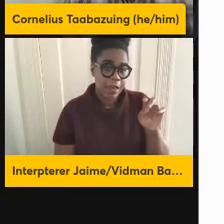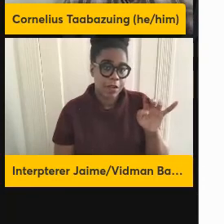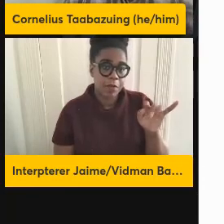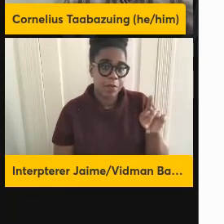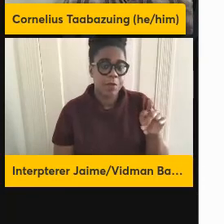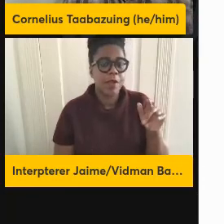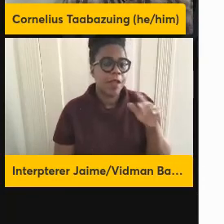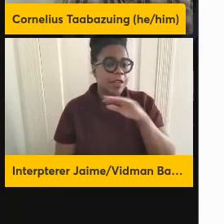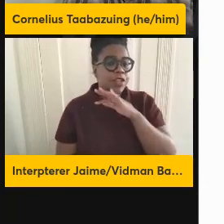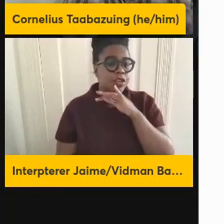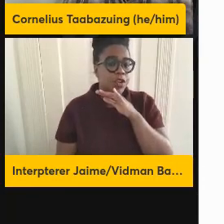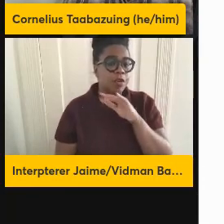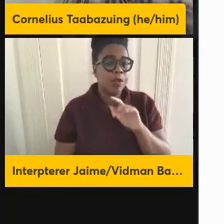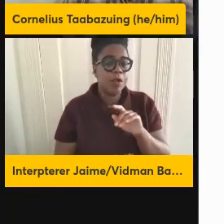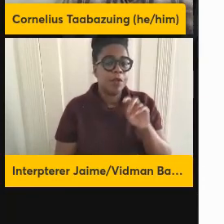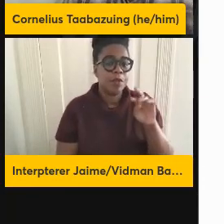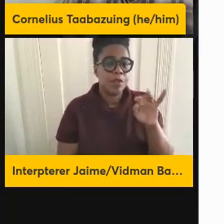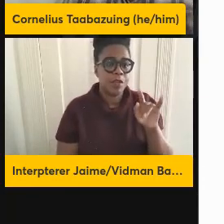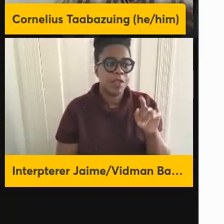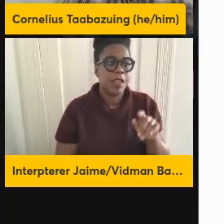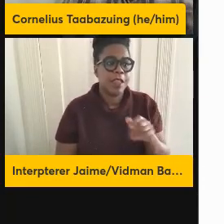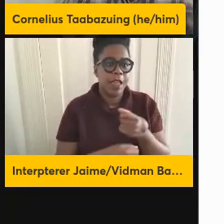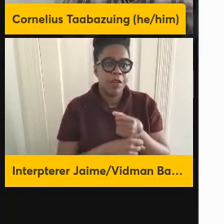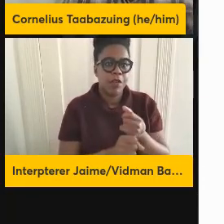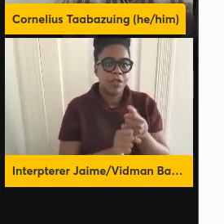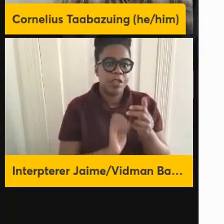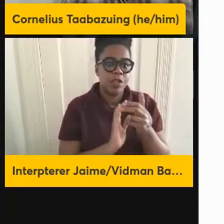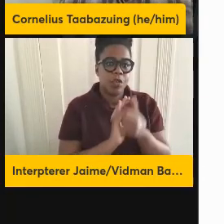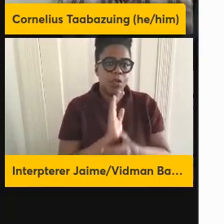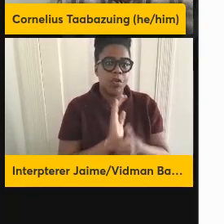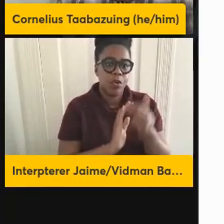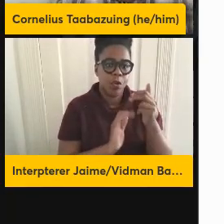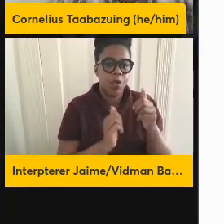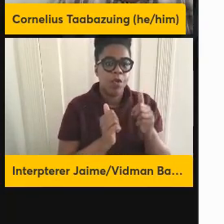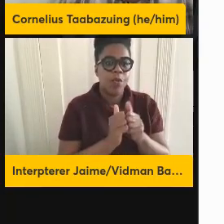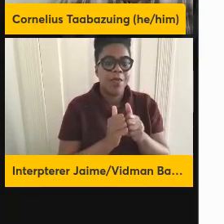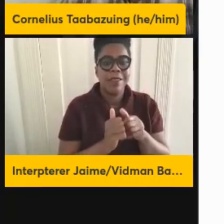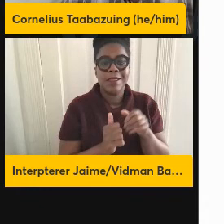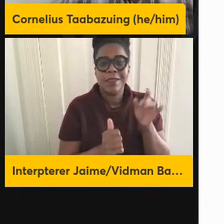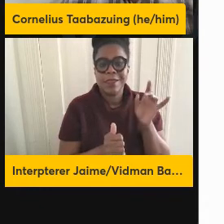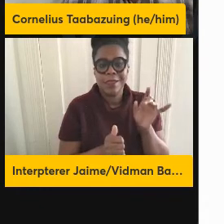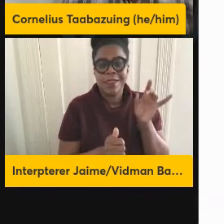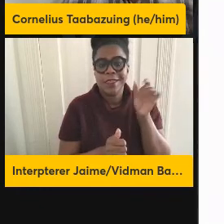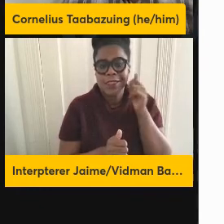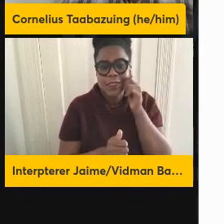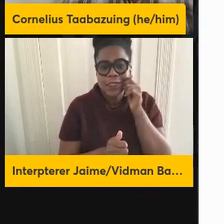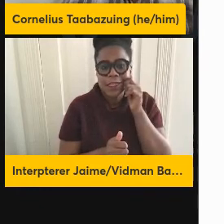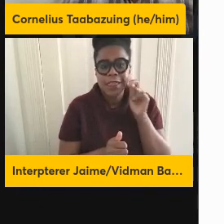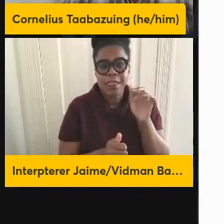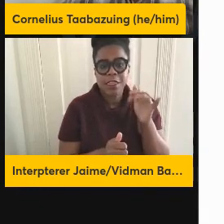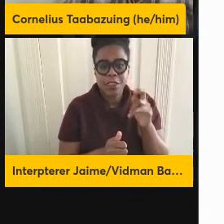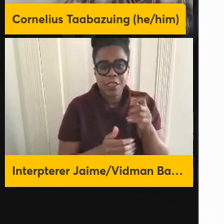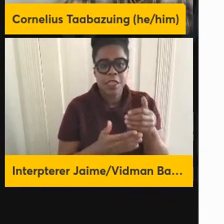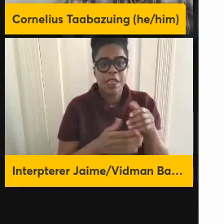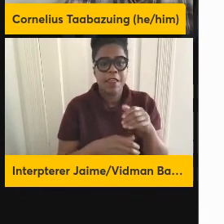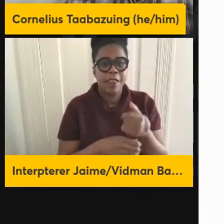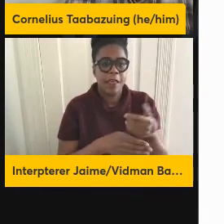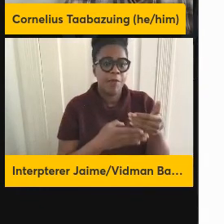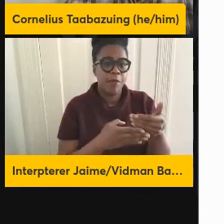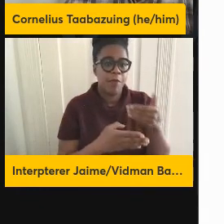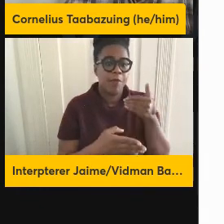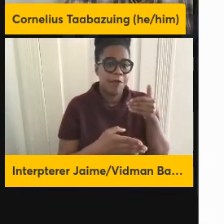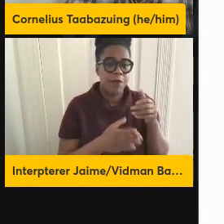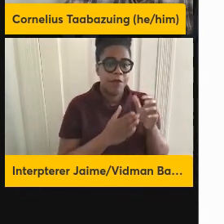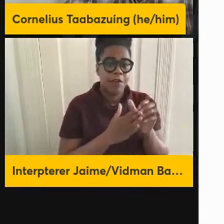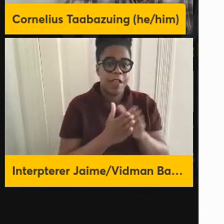that cause autoactivation and lead to skin lesions, which predisposes these people to cancer. And so Darren